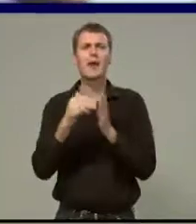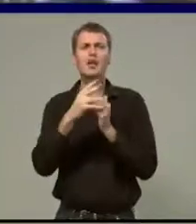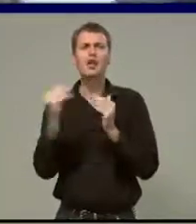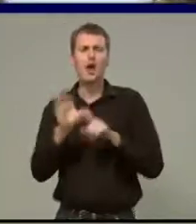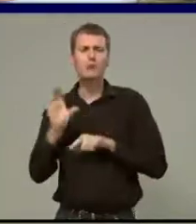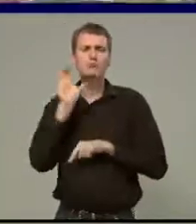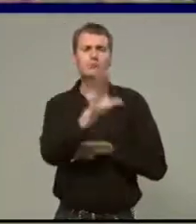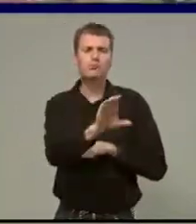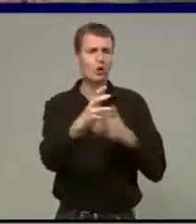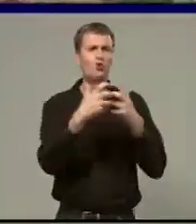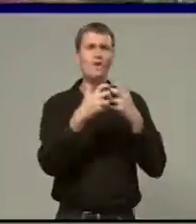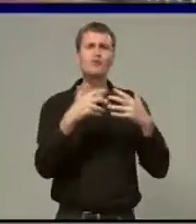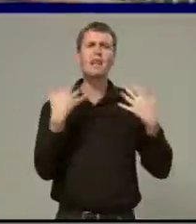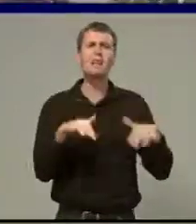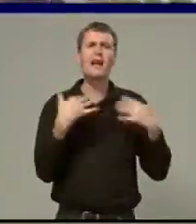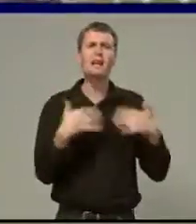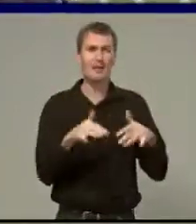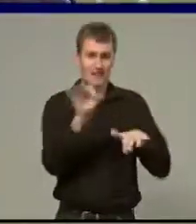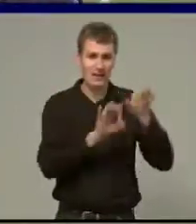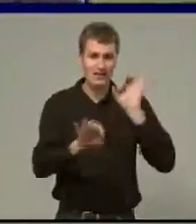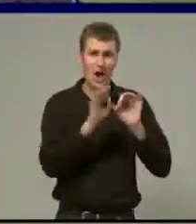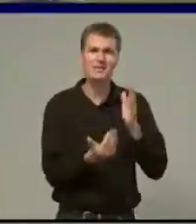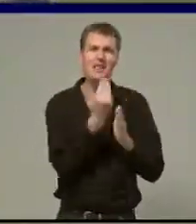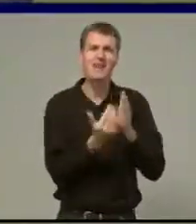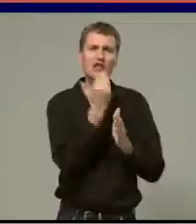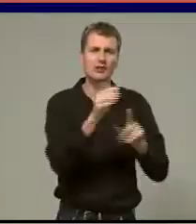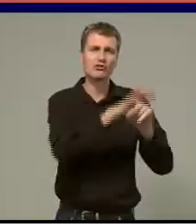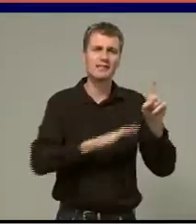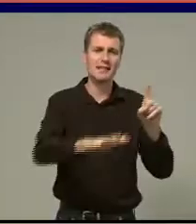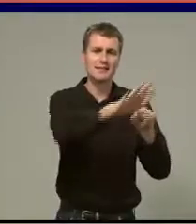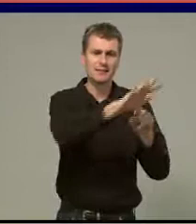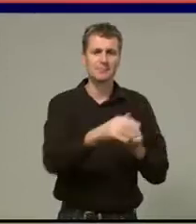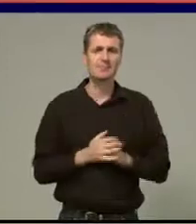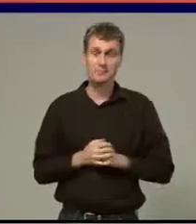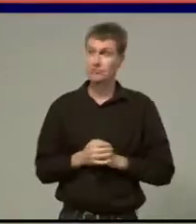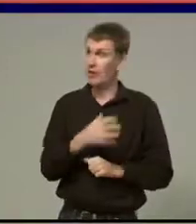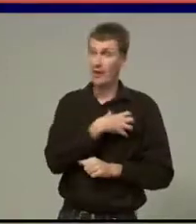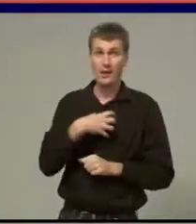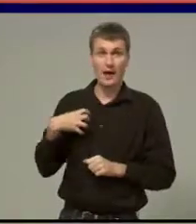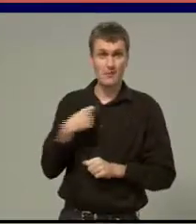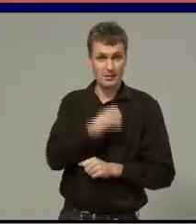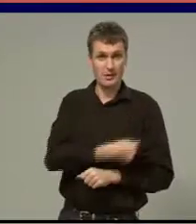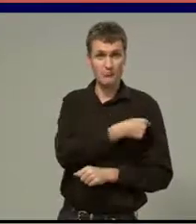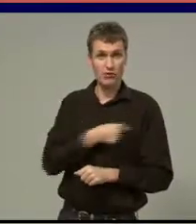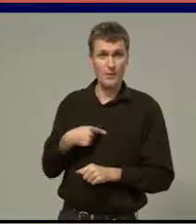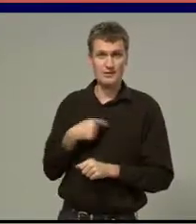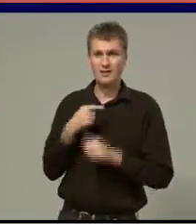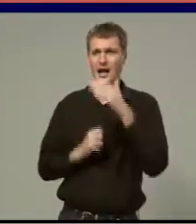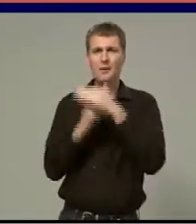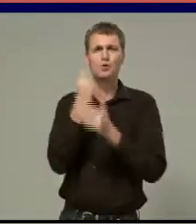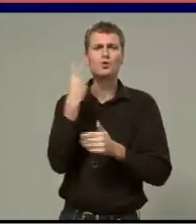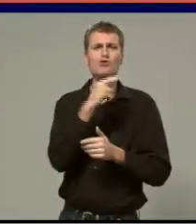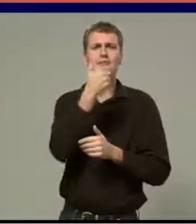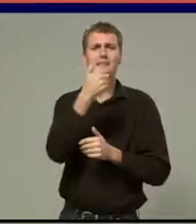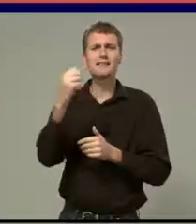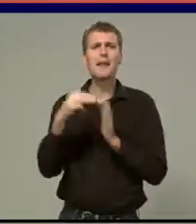last year to the University of Canterbury Science and Innovation Precinct. The government has pledged up to $260 million to